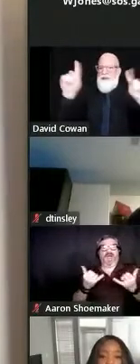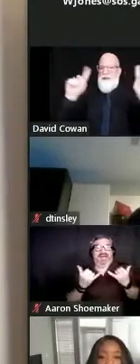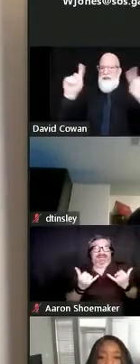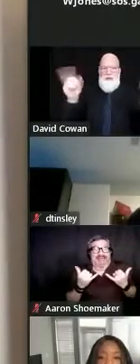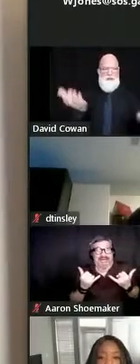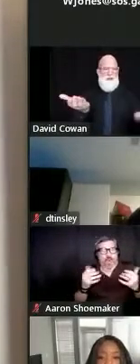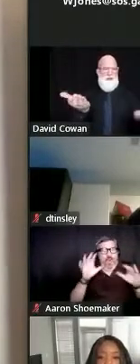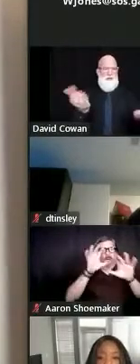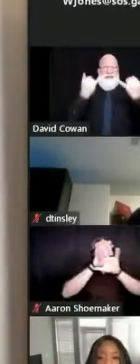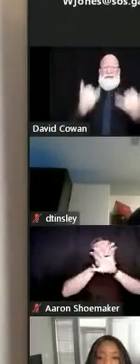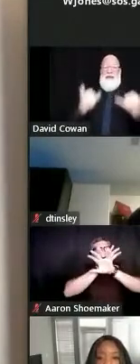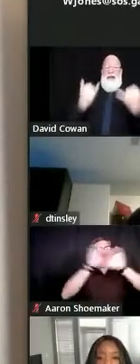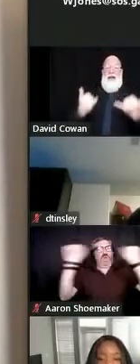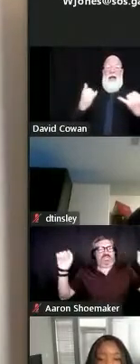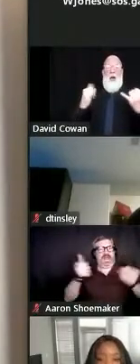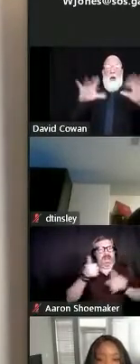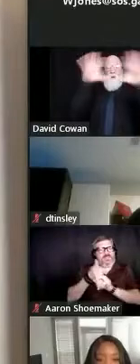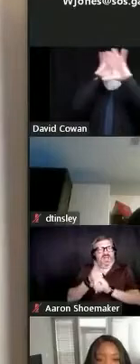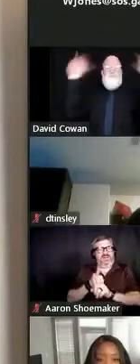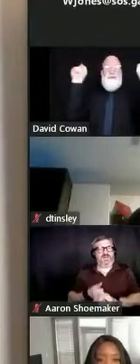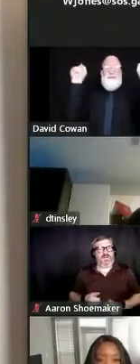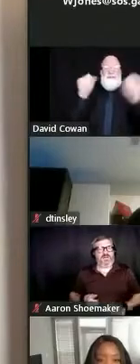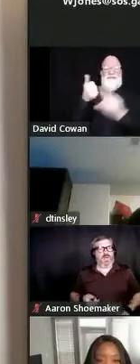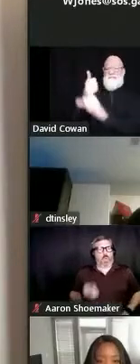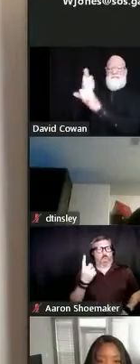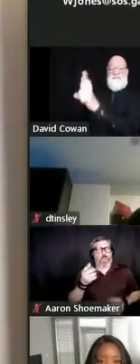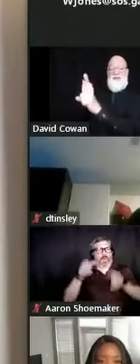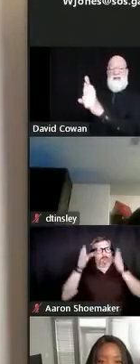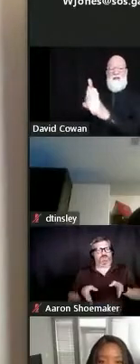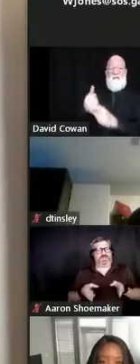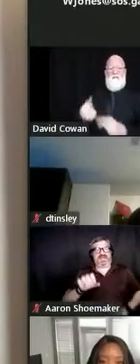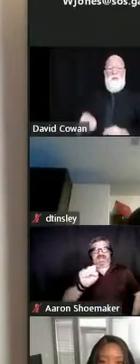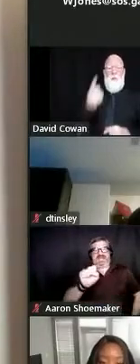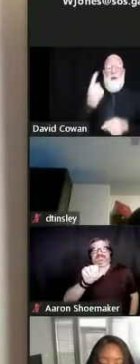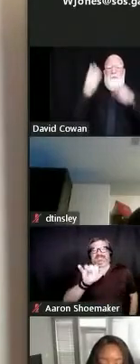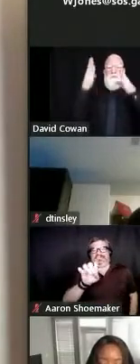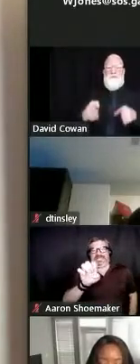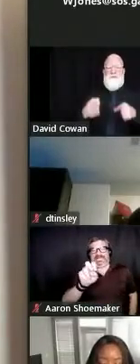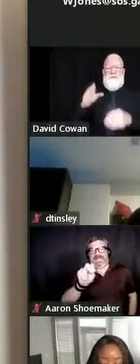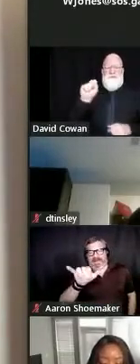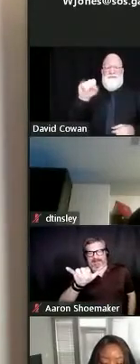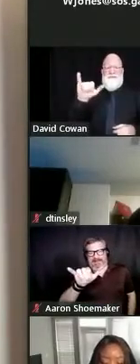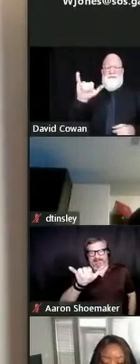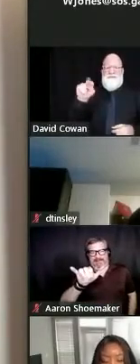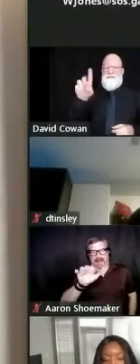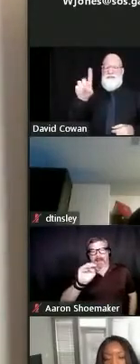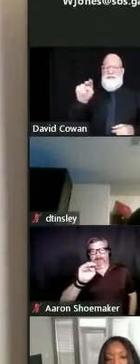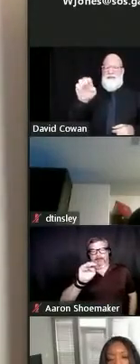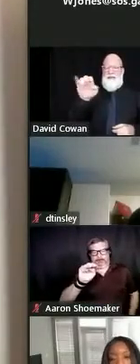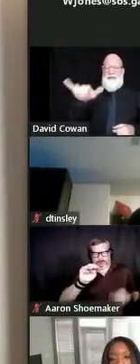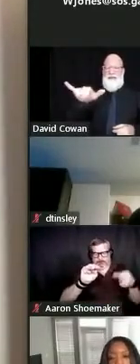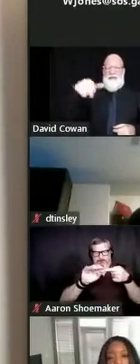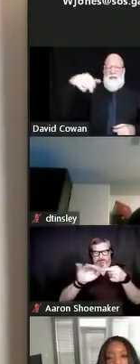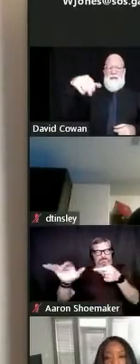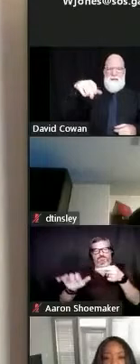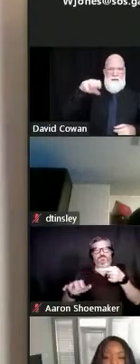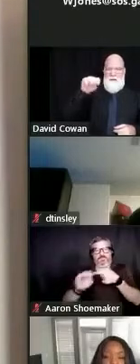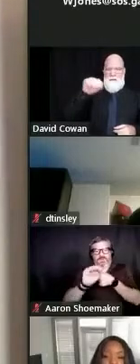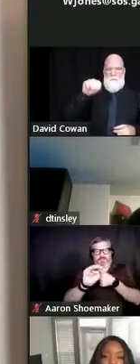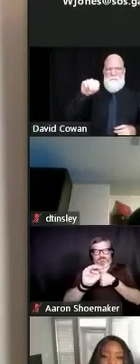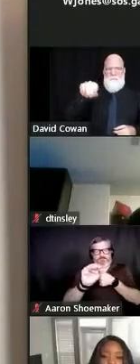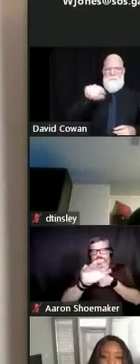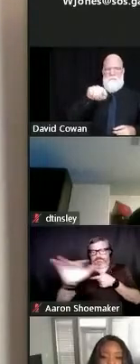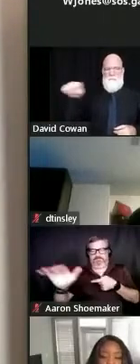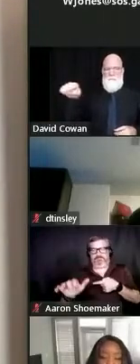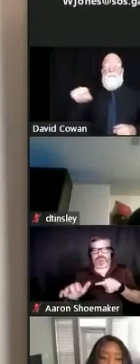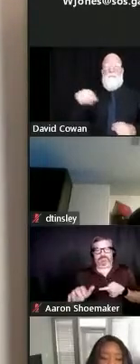obvious member of their legal team and in Sydney Barrow um so that's happening right now and we